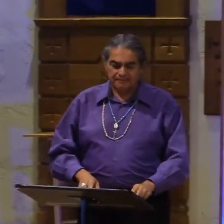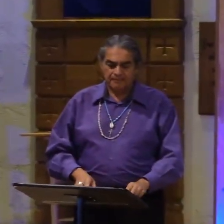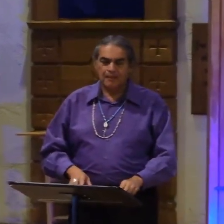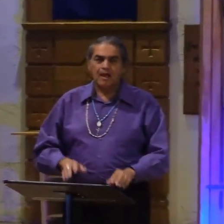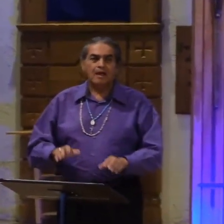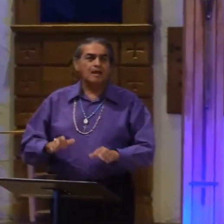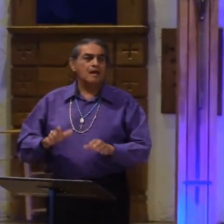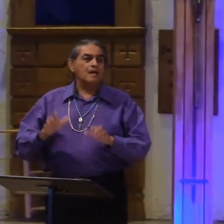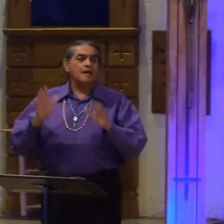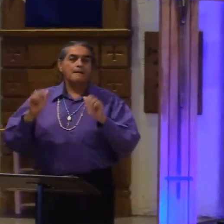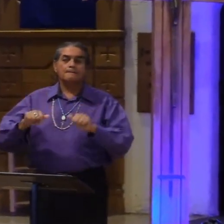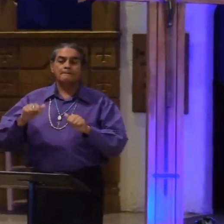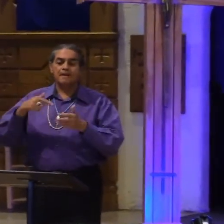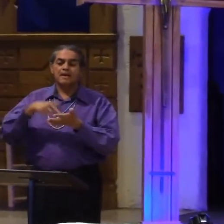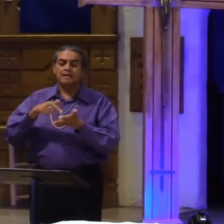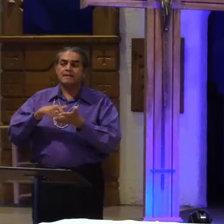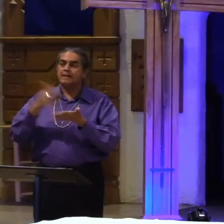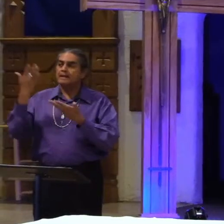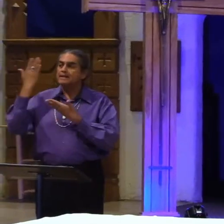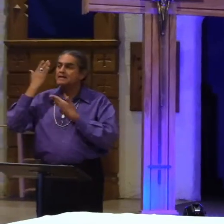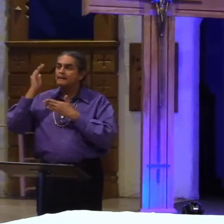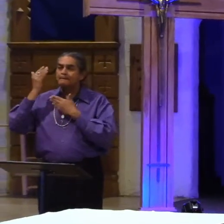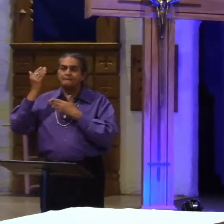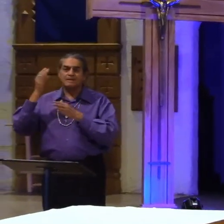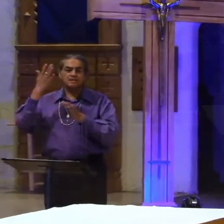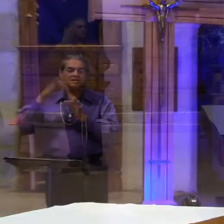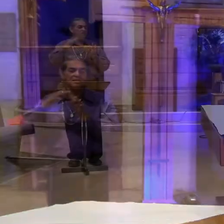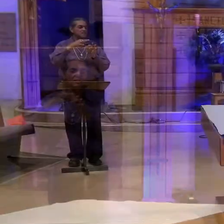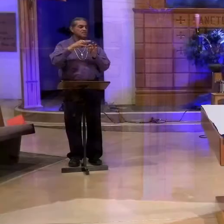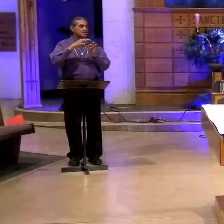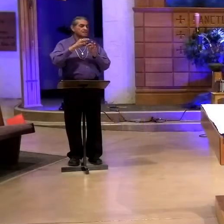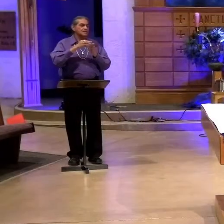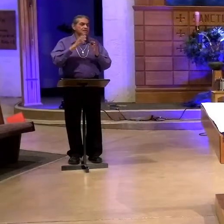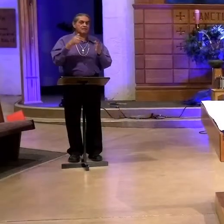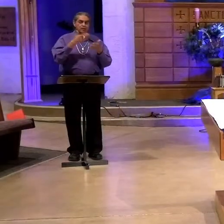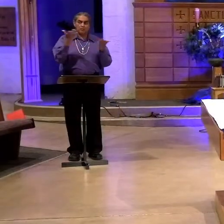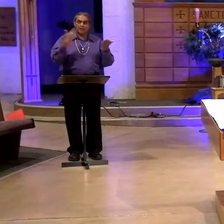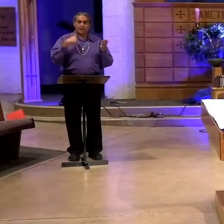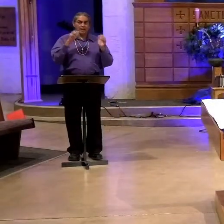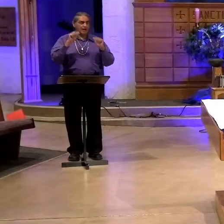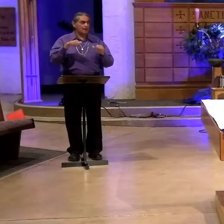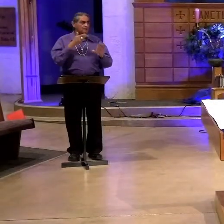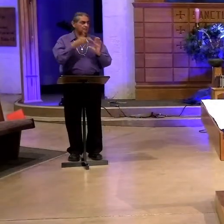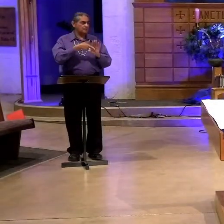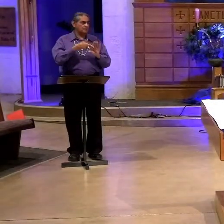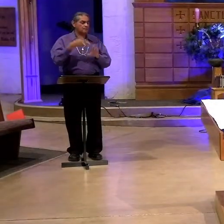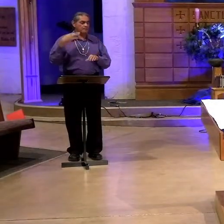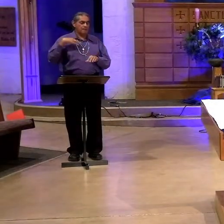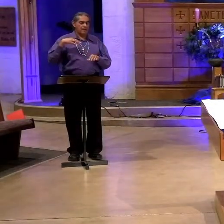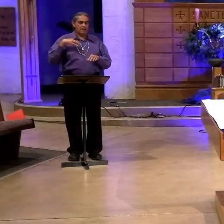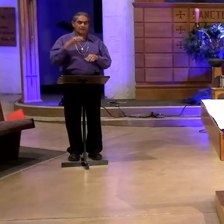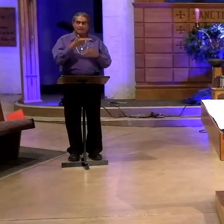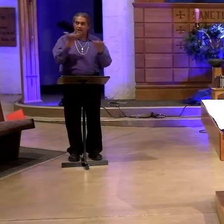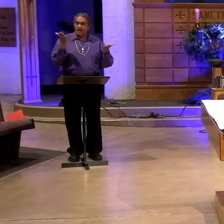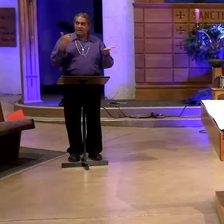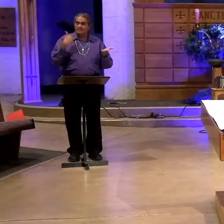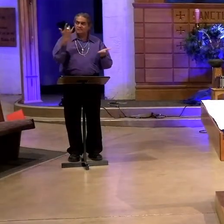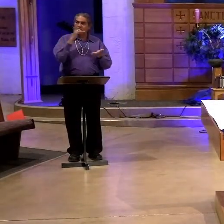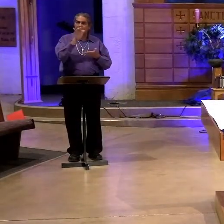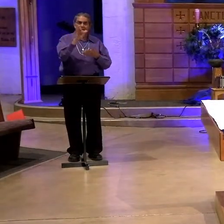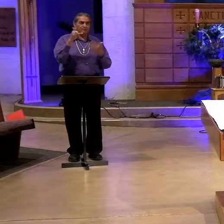May these mysteries in which we have participated profit us forever